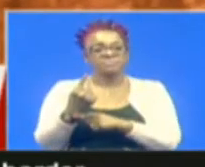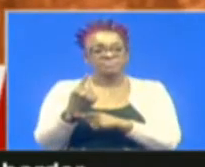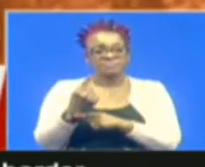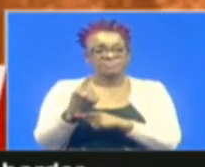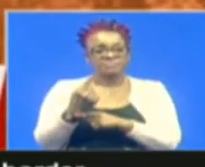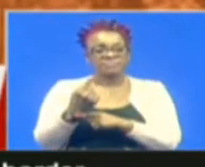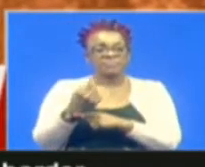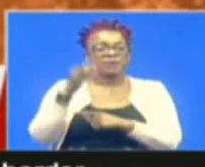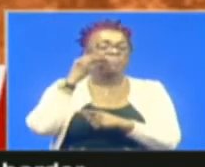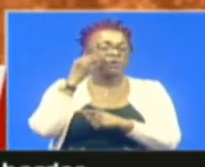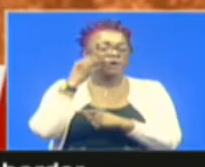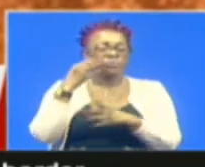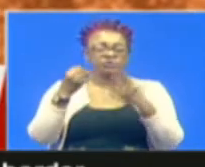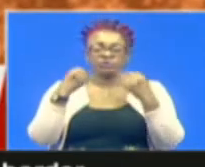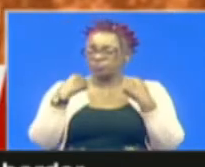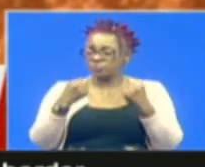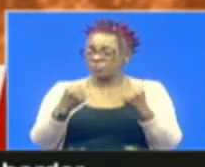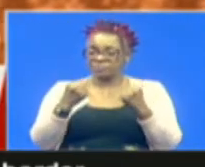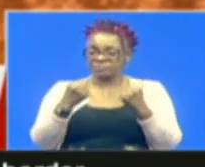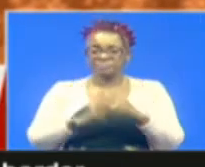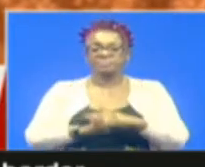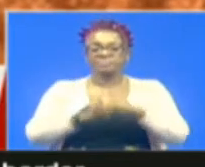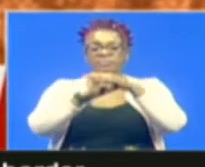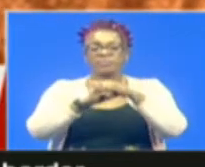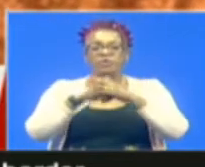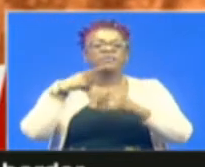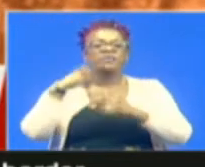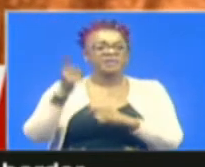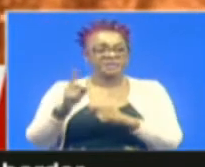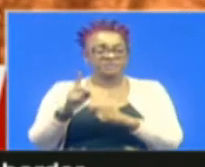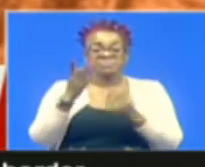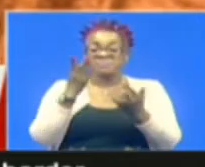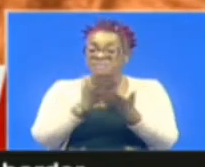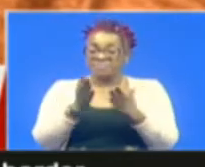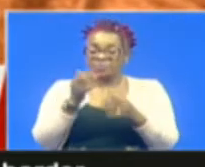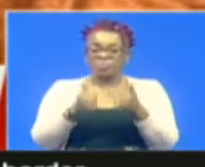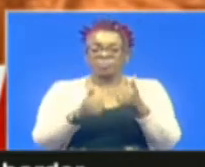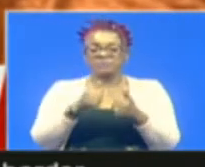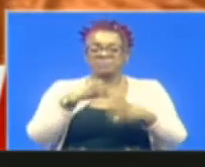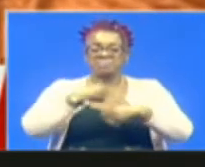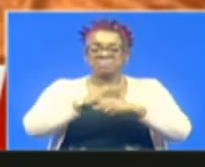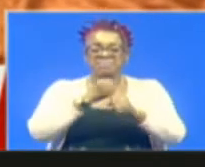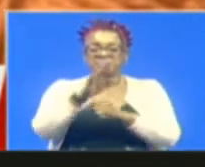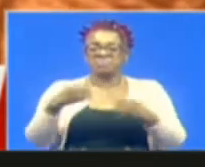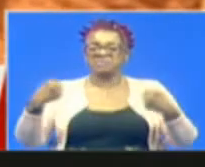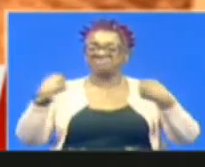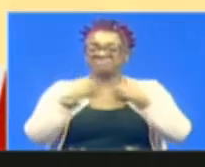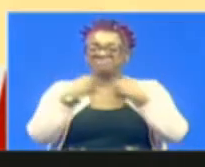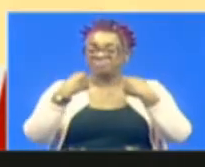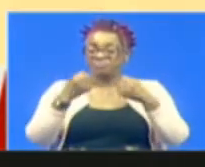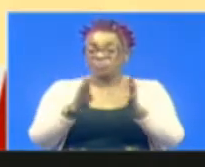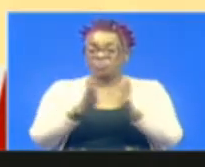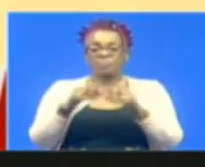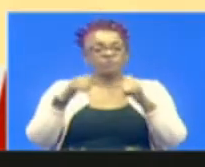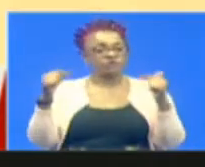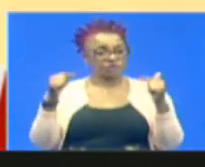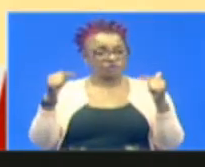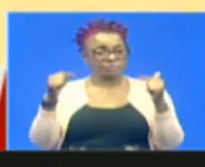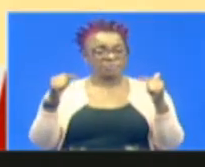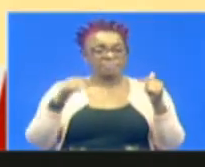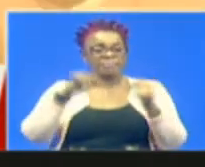a staunch ally of then-President Jomo Kenyatta, something which put him at loggerheads with opposition politicians from his Luo